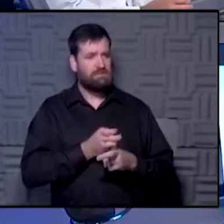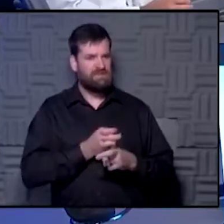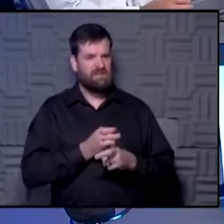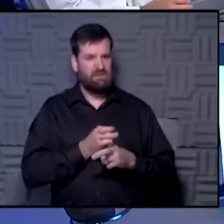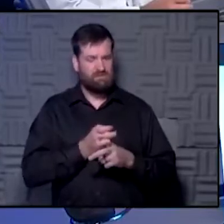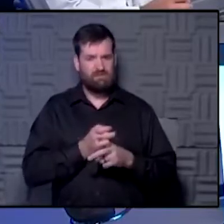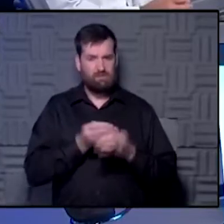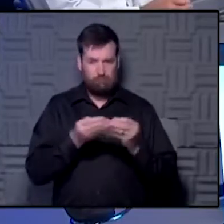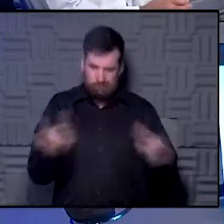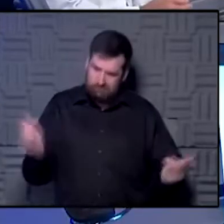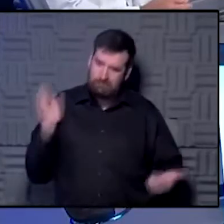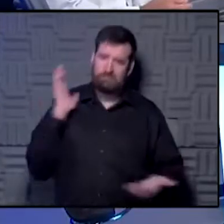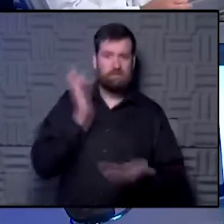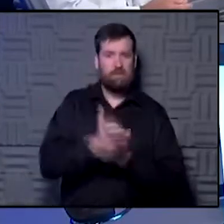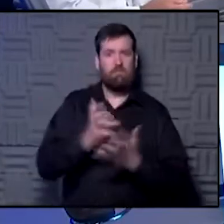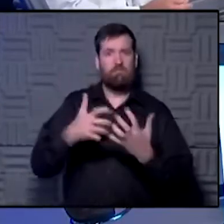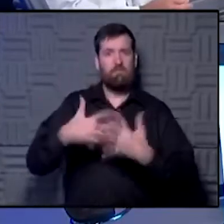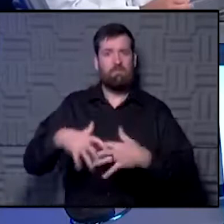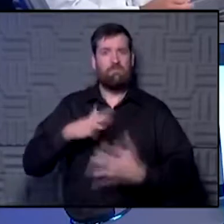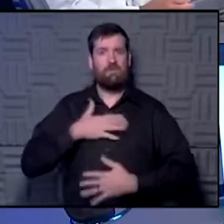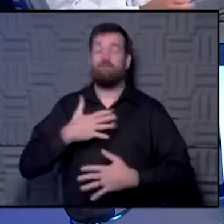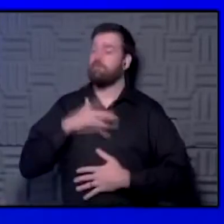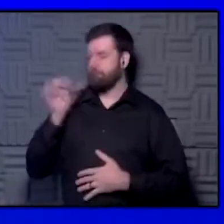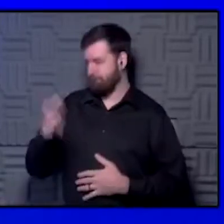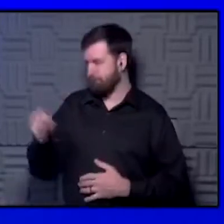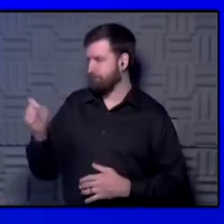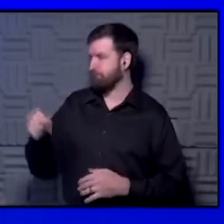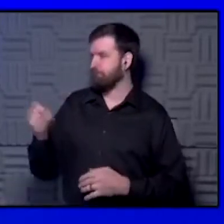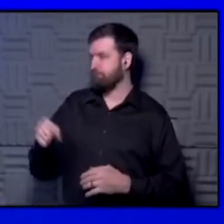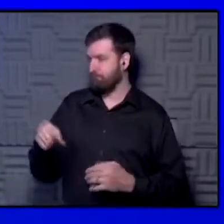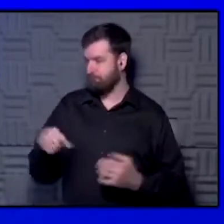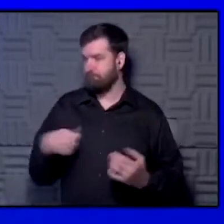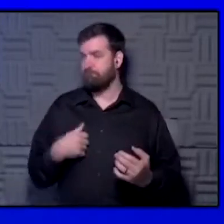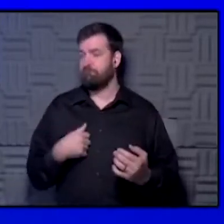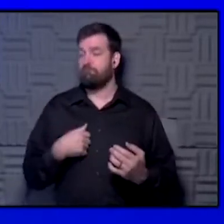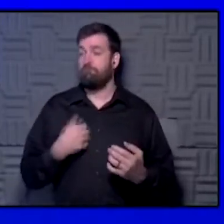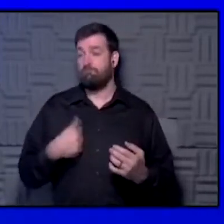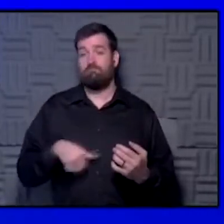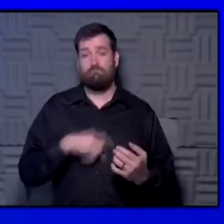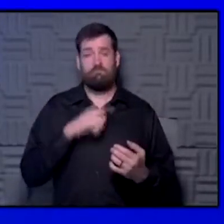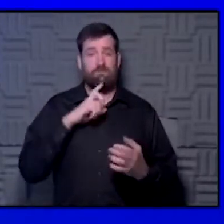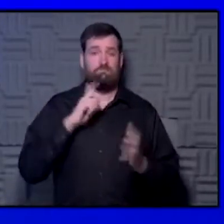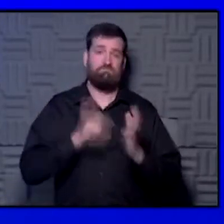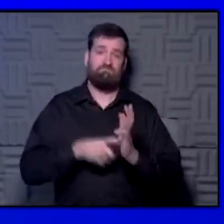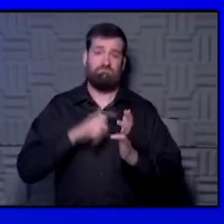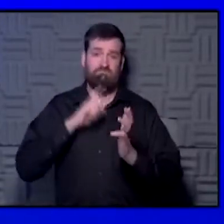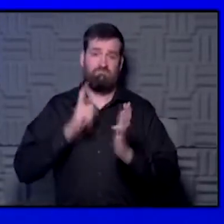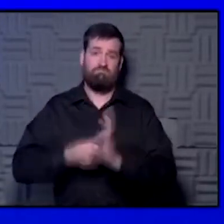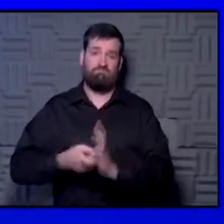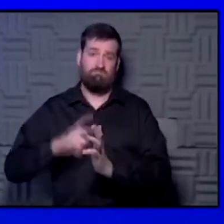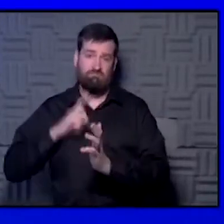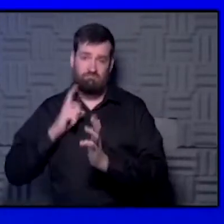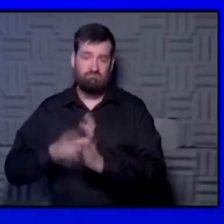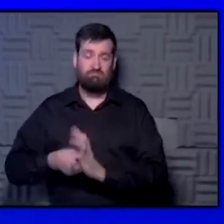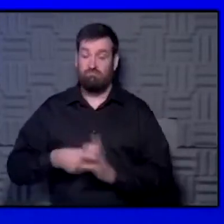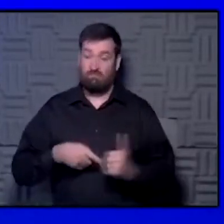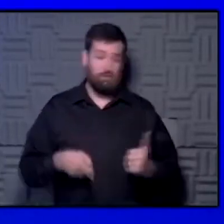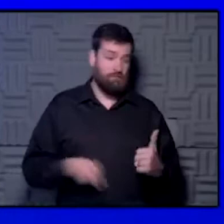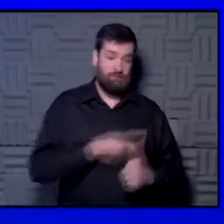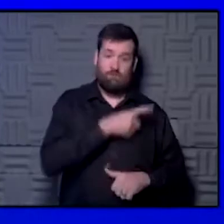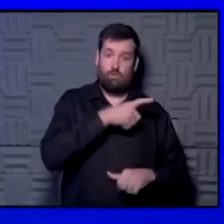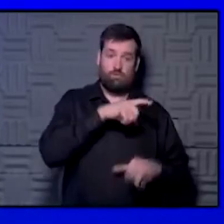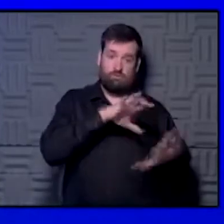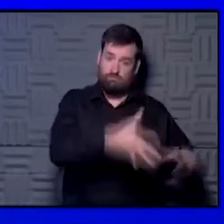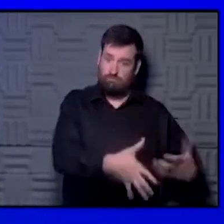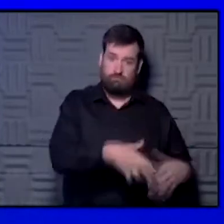vent sometimes, isn't it? Yeah, it is. It certainly is. And that is something that we have seen from the first patients that were